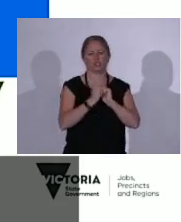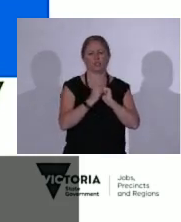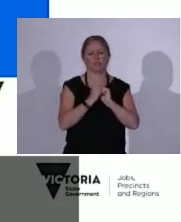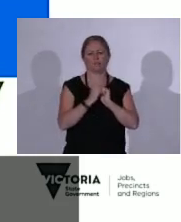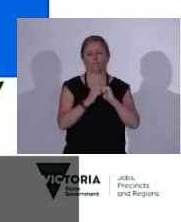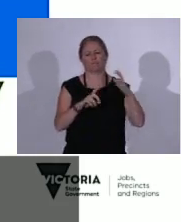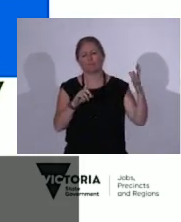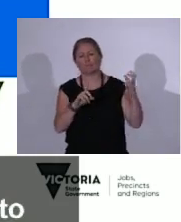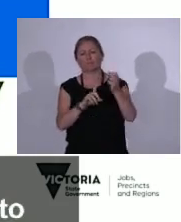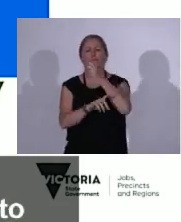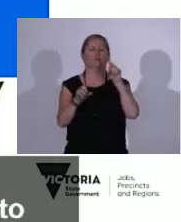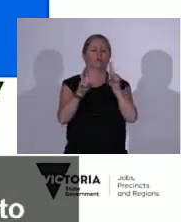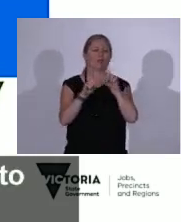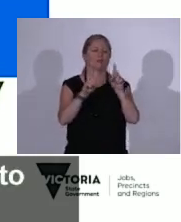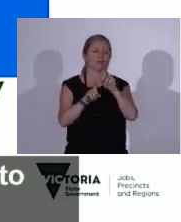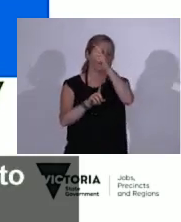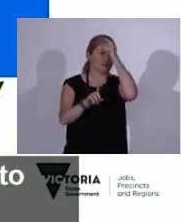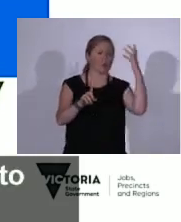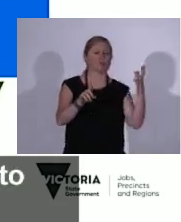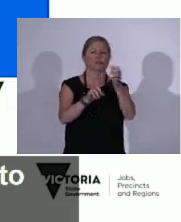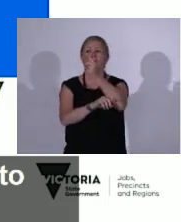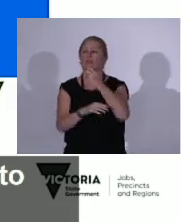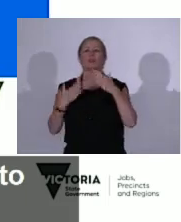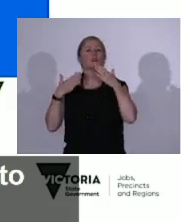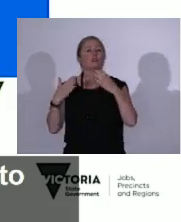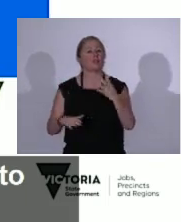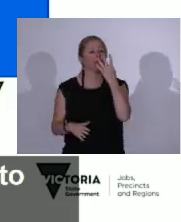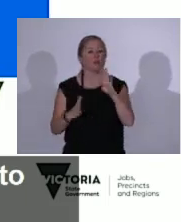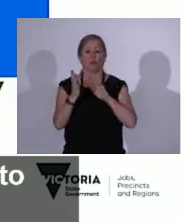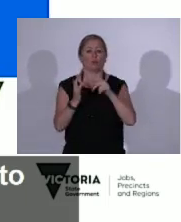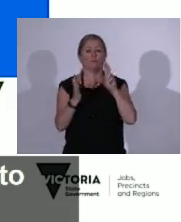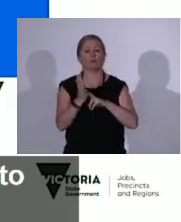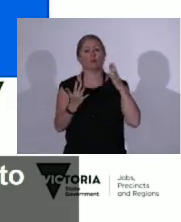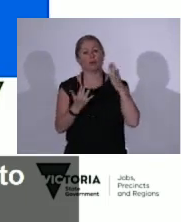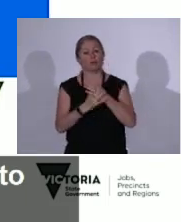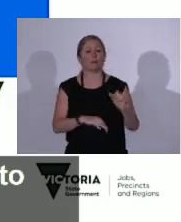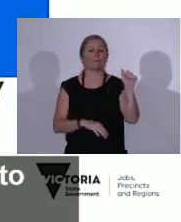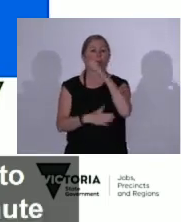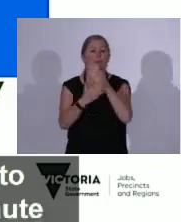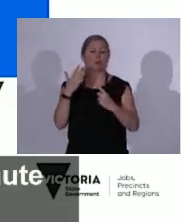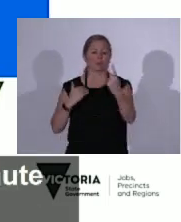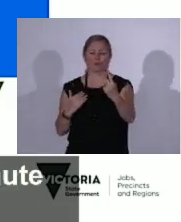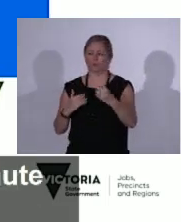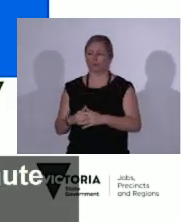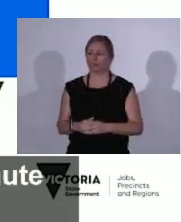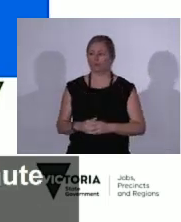shared goal. So thank you, everybody. We'll take a 40-minute break. We'll come back at 1:30. Thank you.